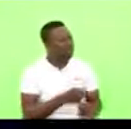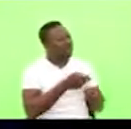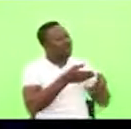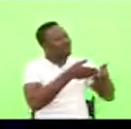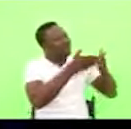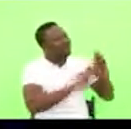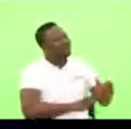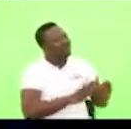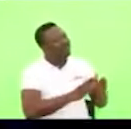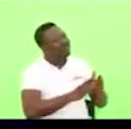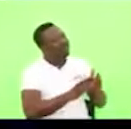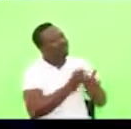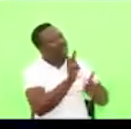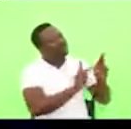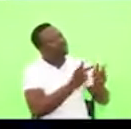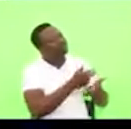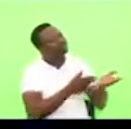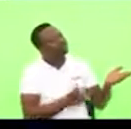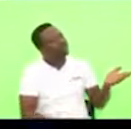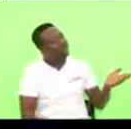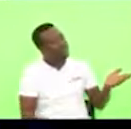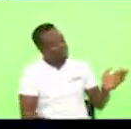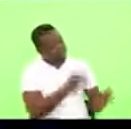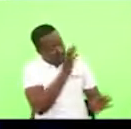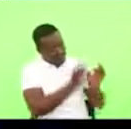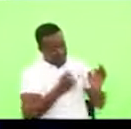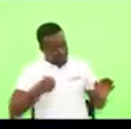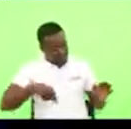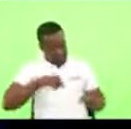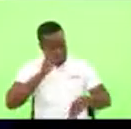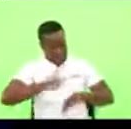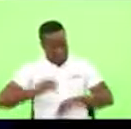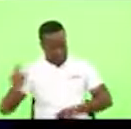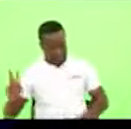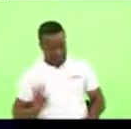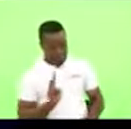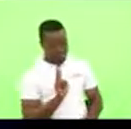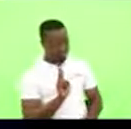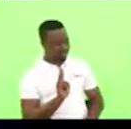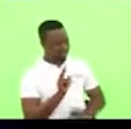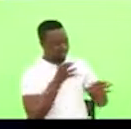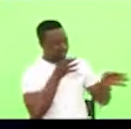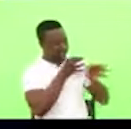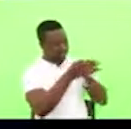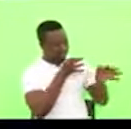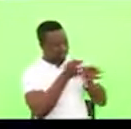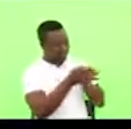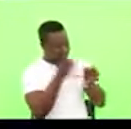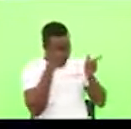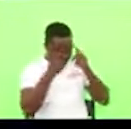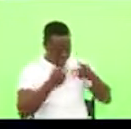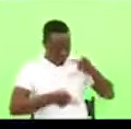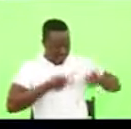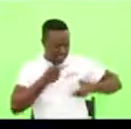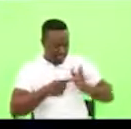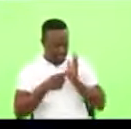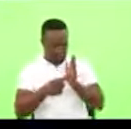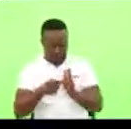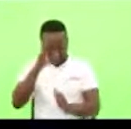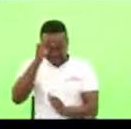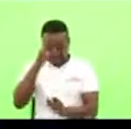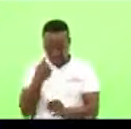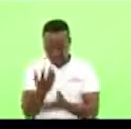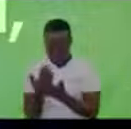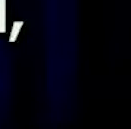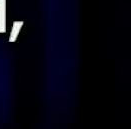of the people. 9. If we are being called to account today for an act of kindness shown to a man who